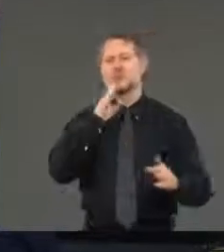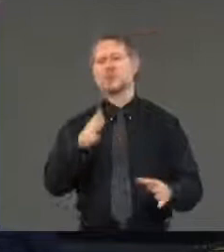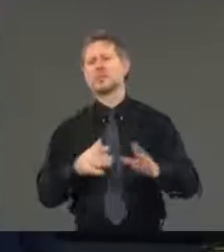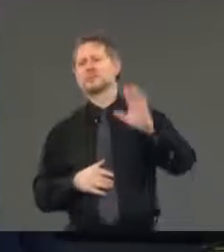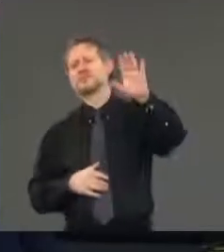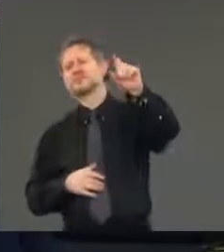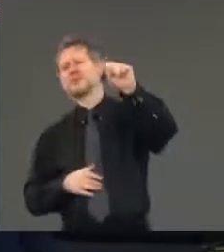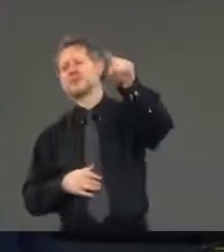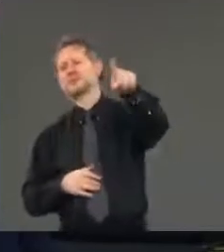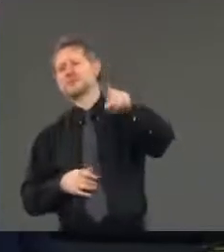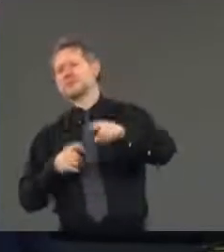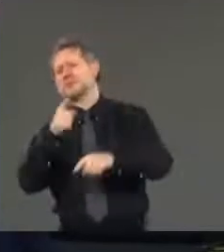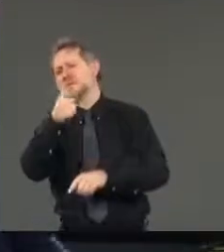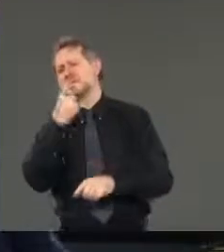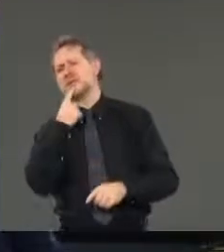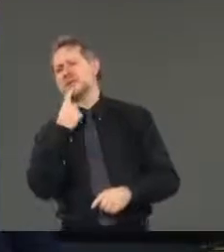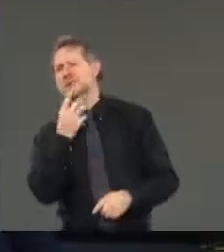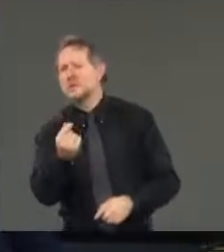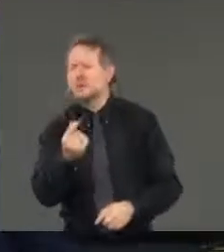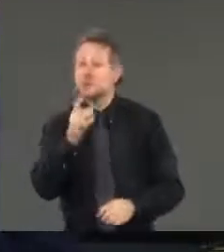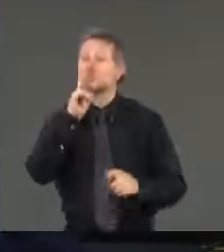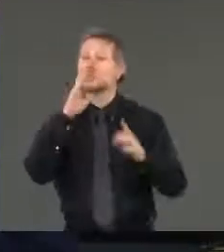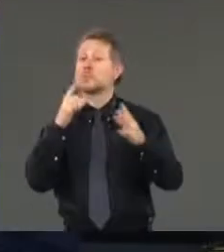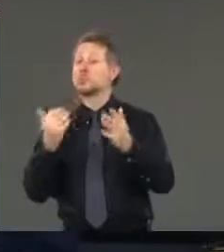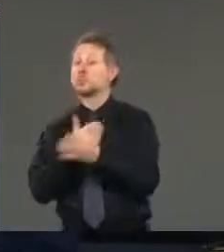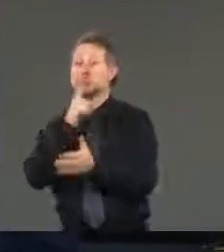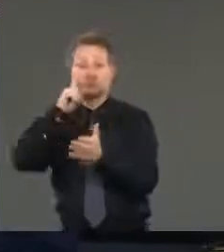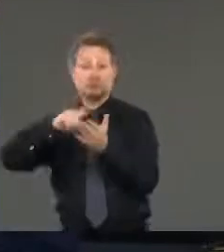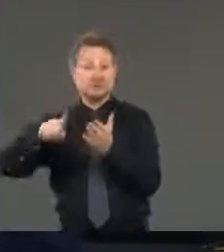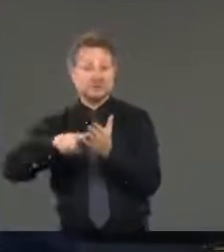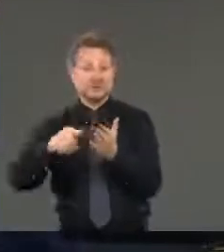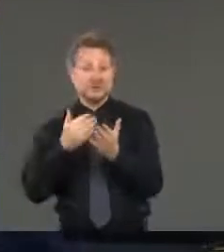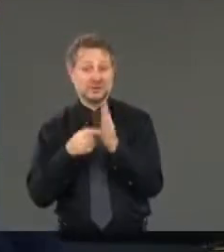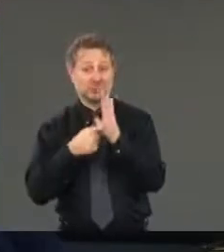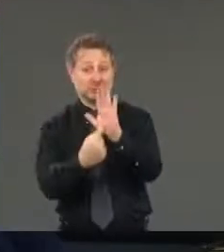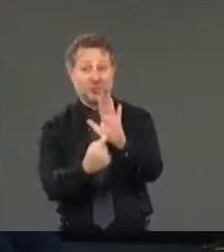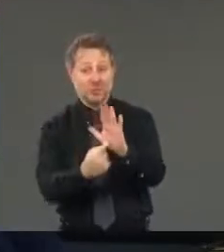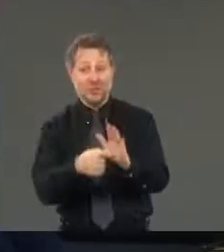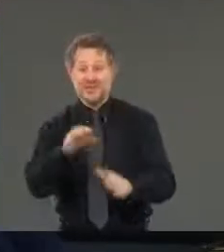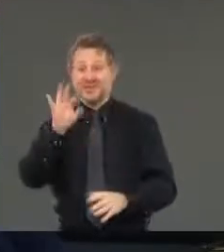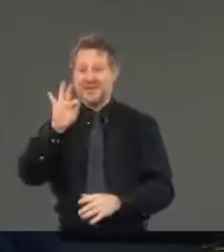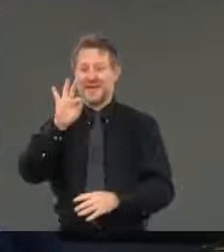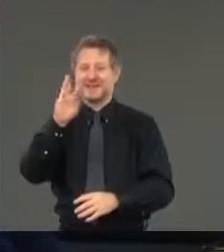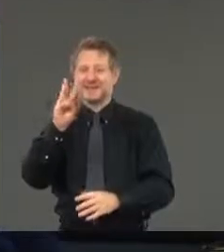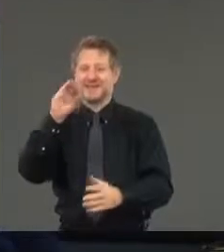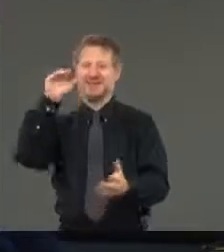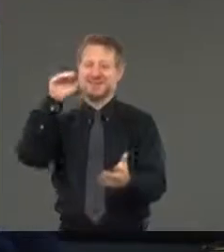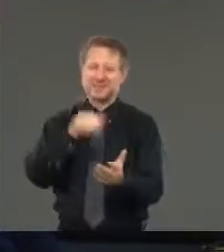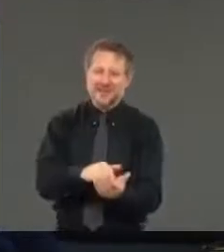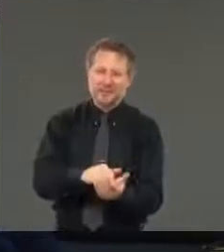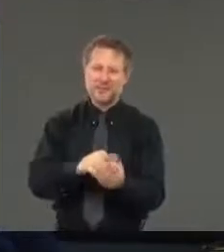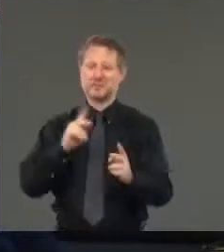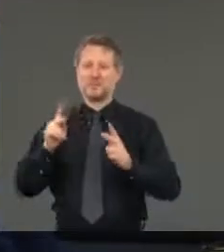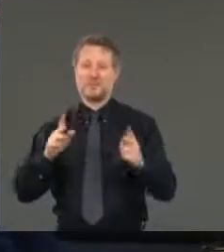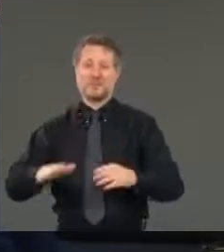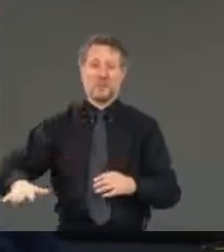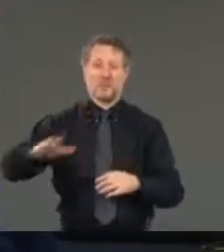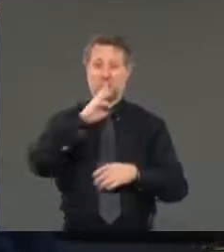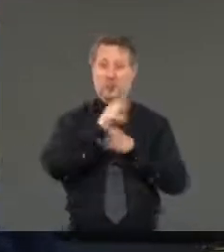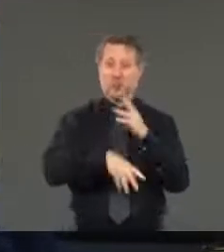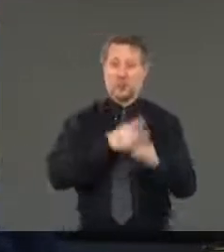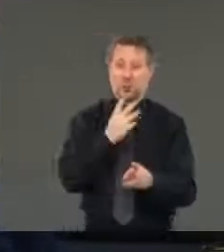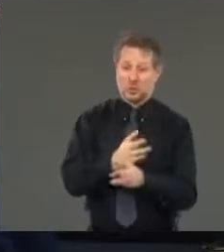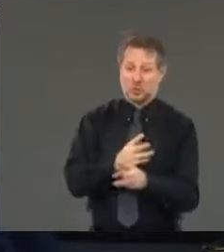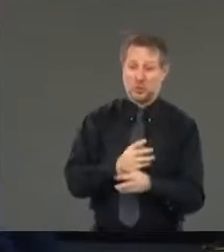What about hydroxy? A new study has shown that 96,000 people across the world has shown